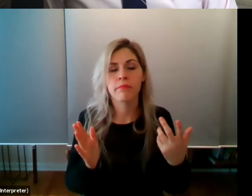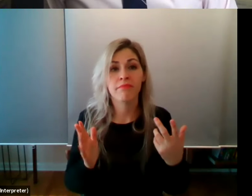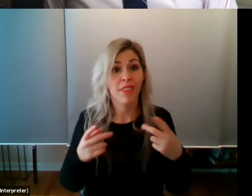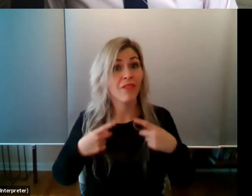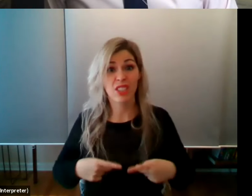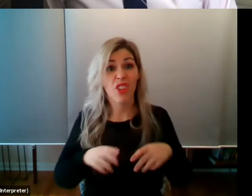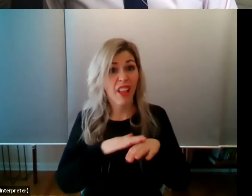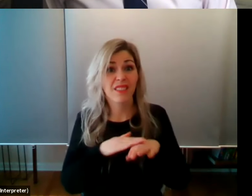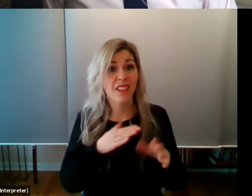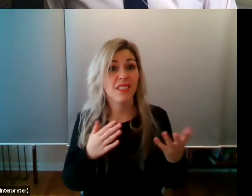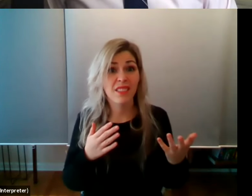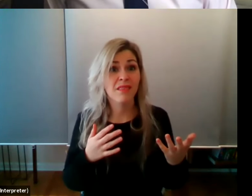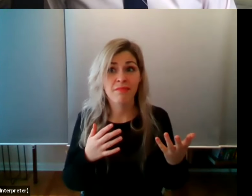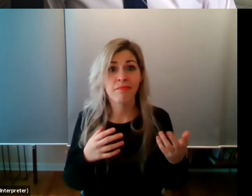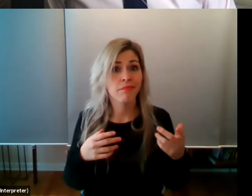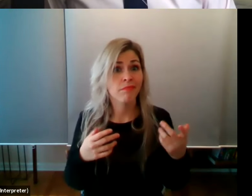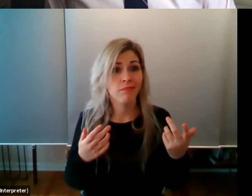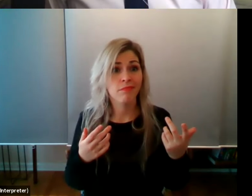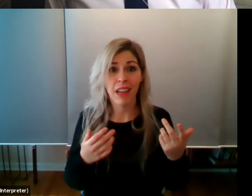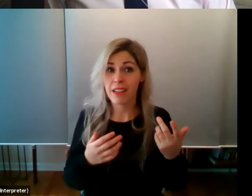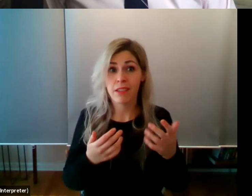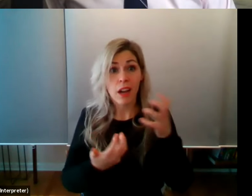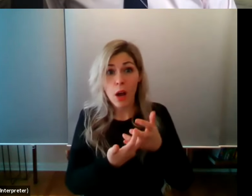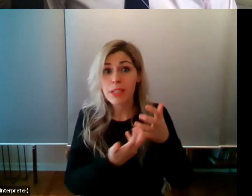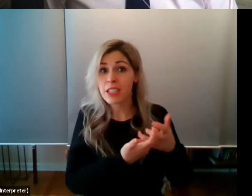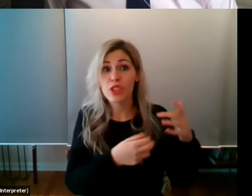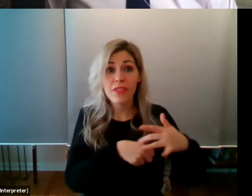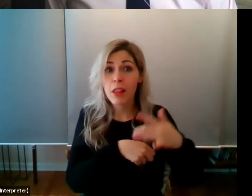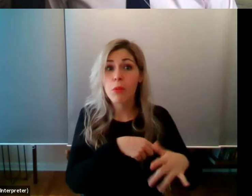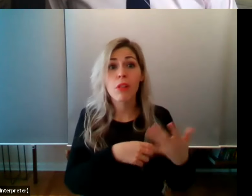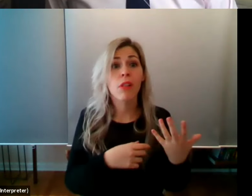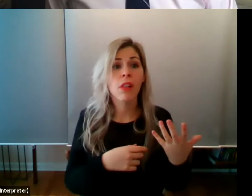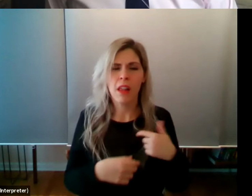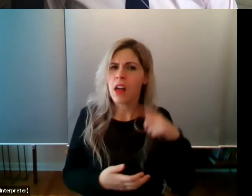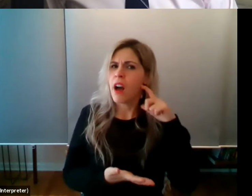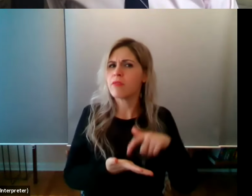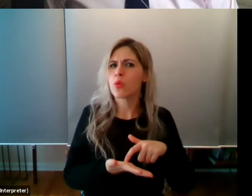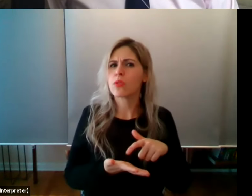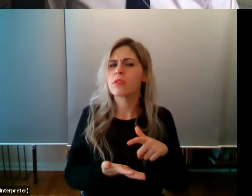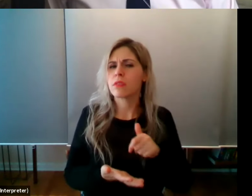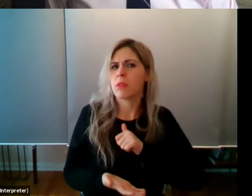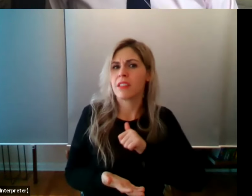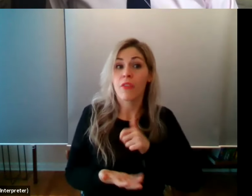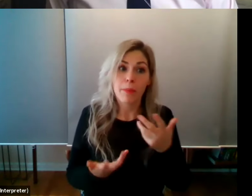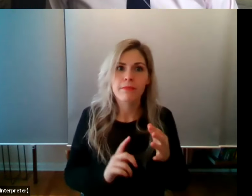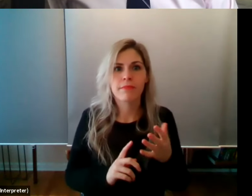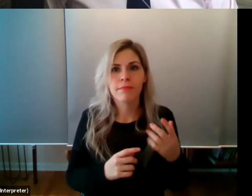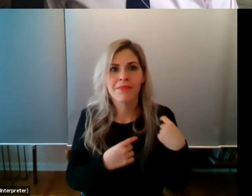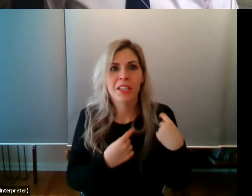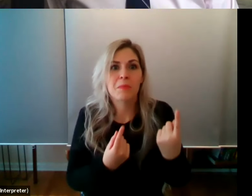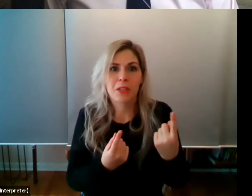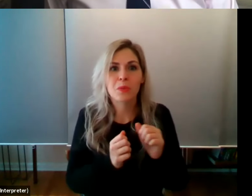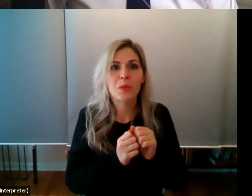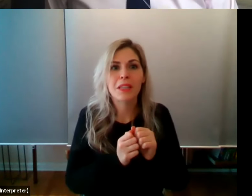physical accessibility and readily available accommodations, which I've noticed, especially since doing work with students